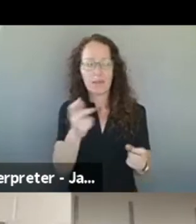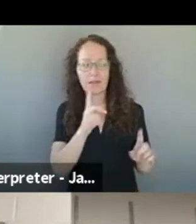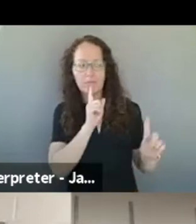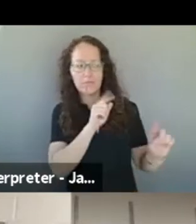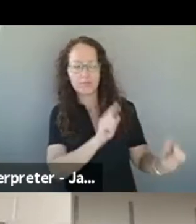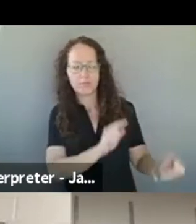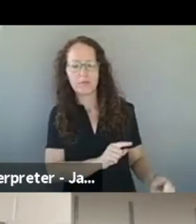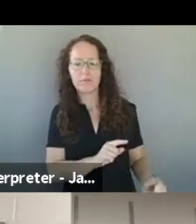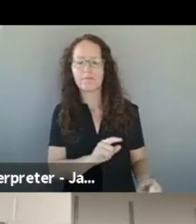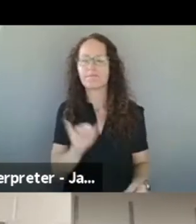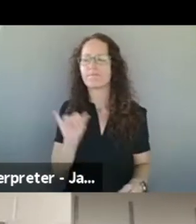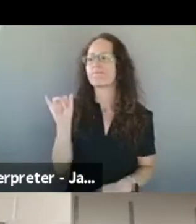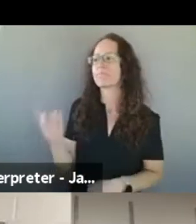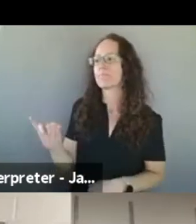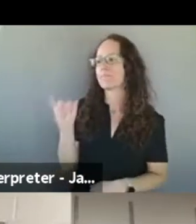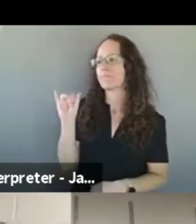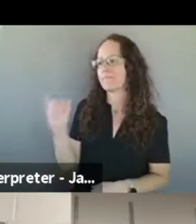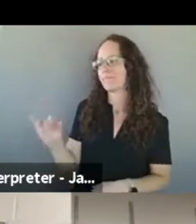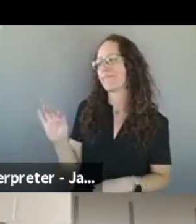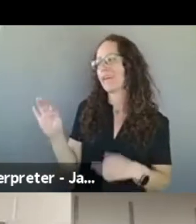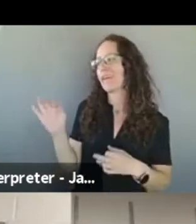that explains a lot.